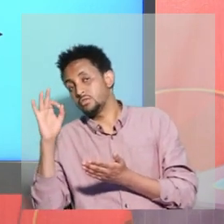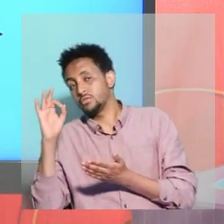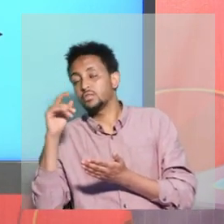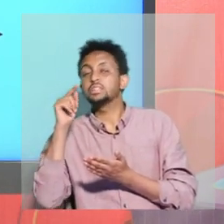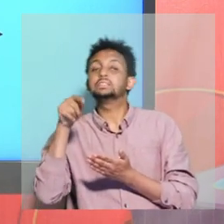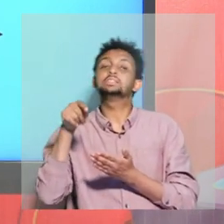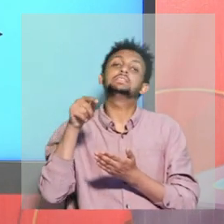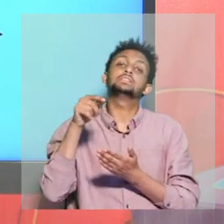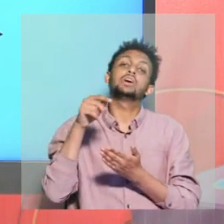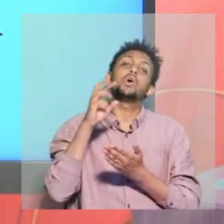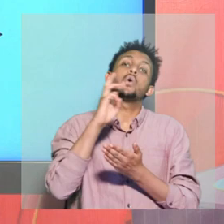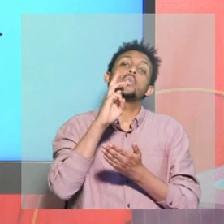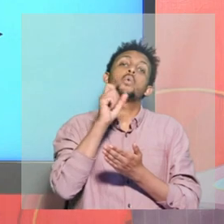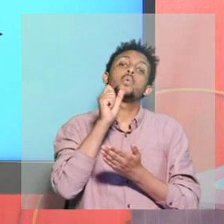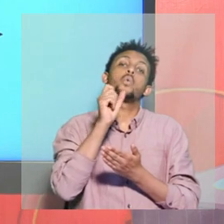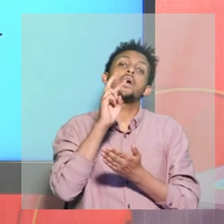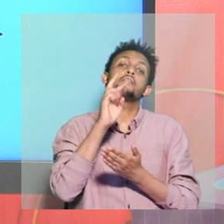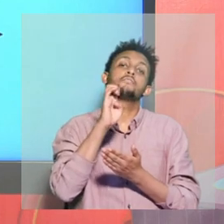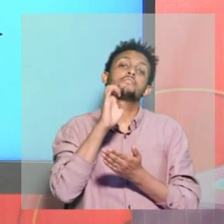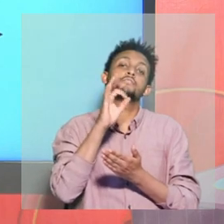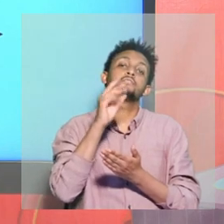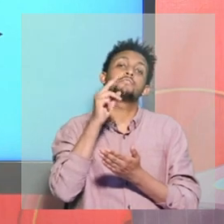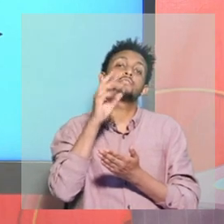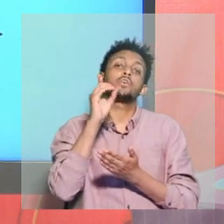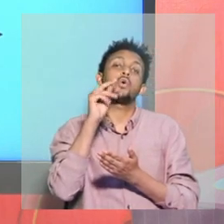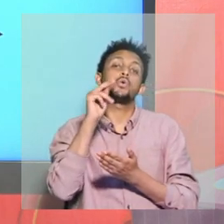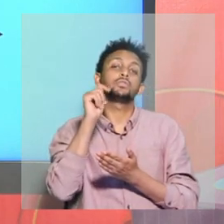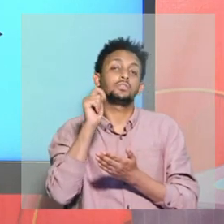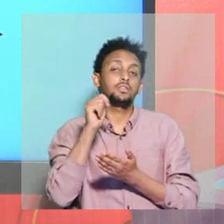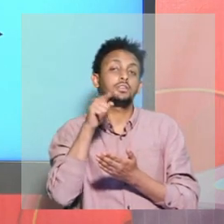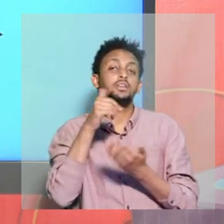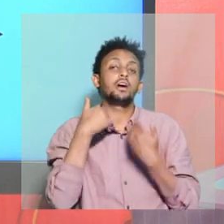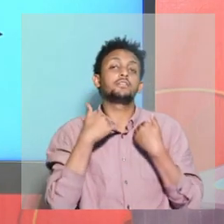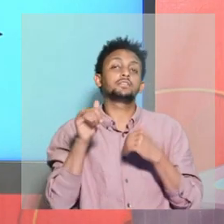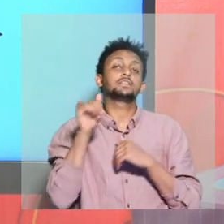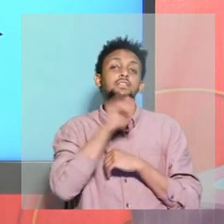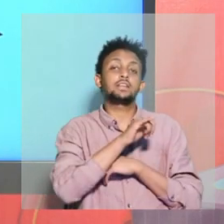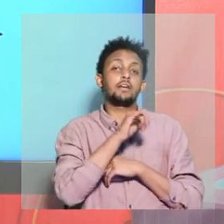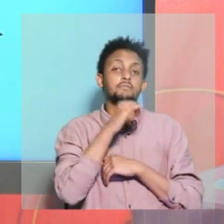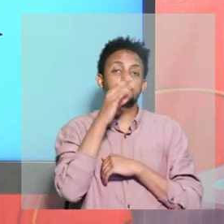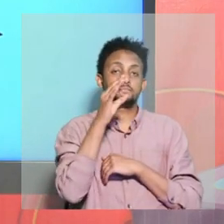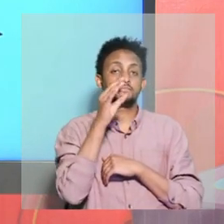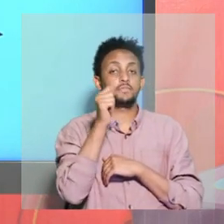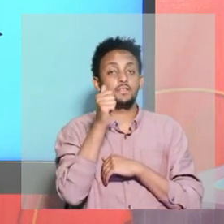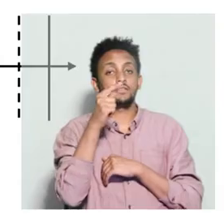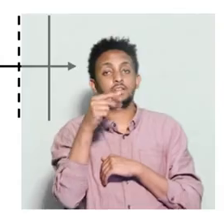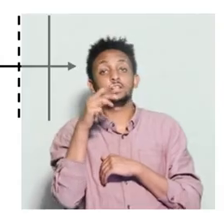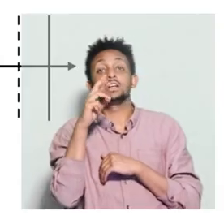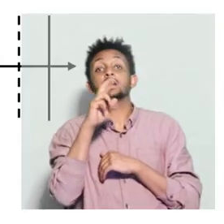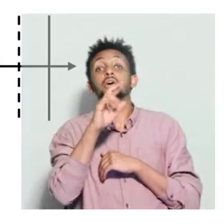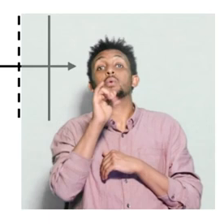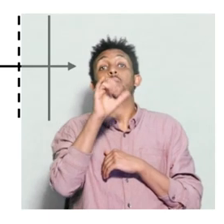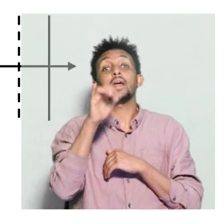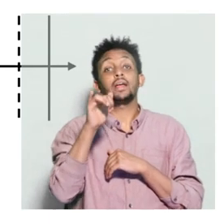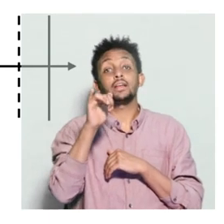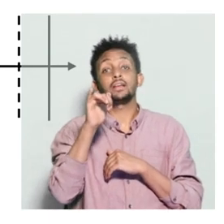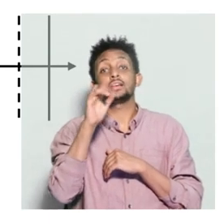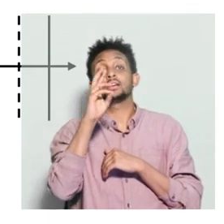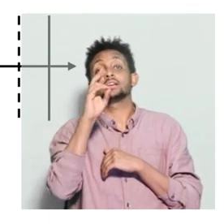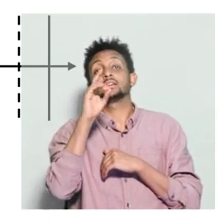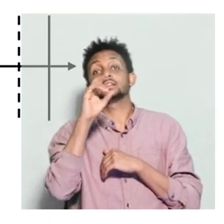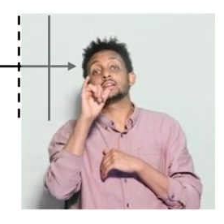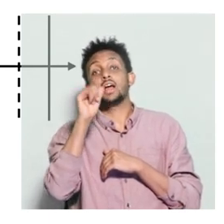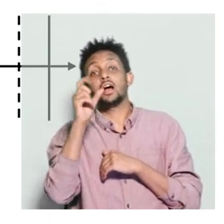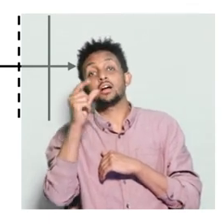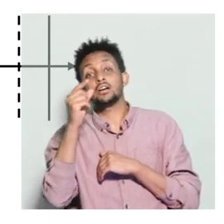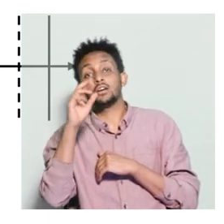to be wave fronts, a set of points of having the same phase. Whereas radiogram is a diagram used